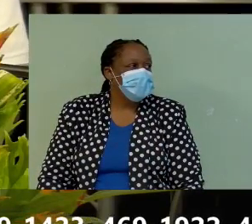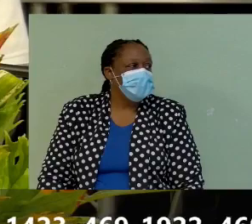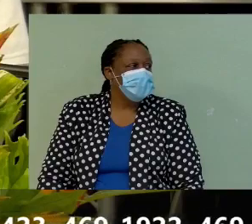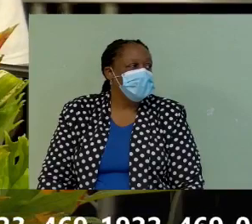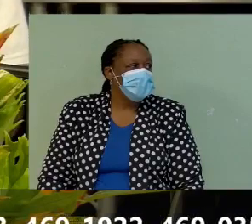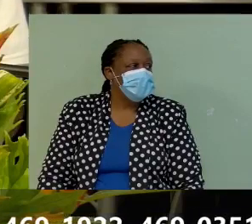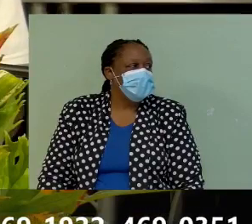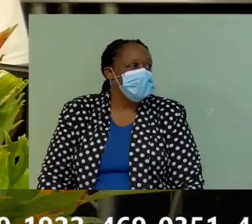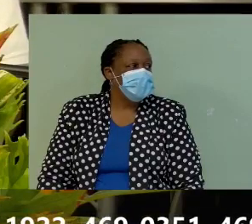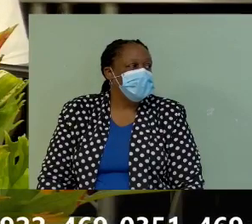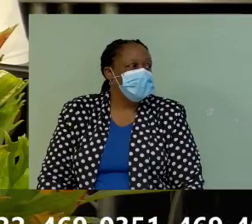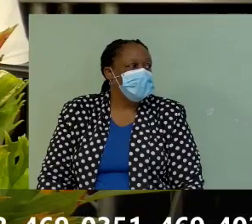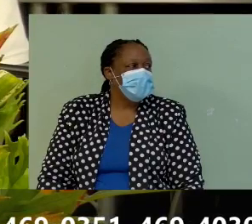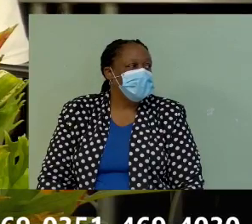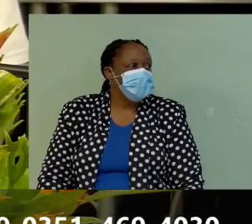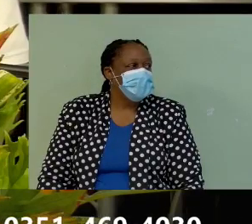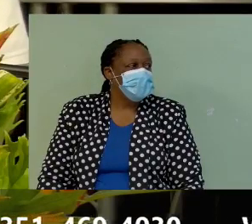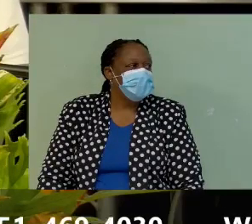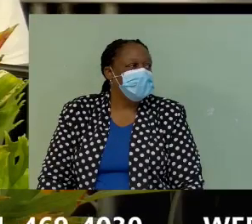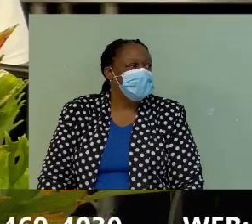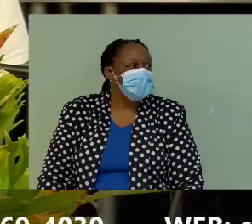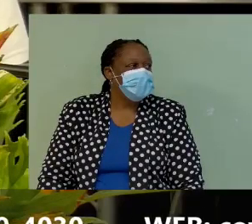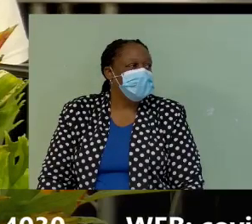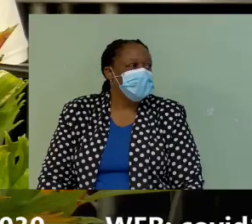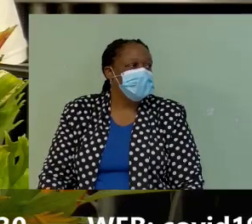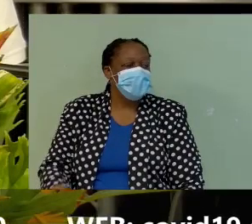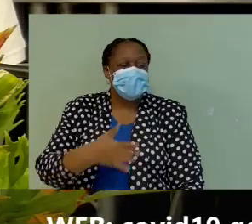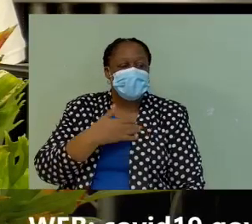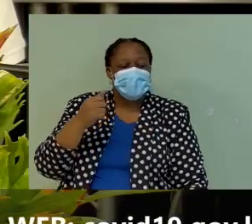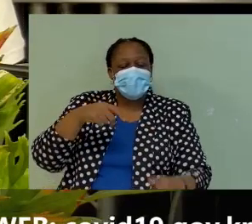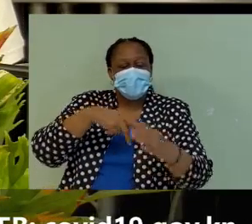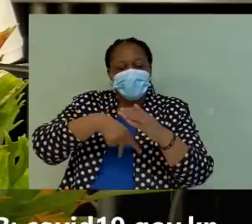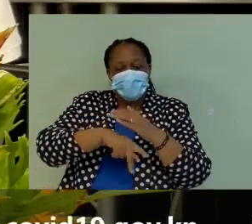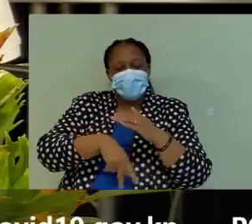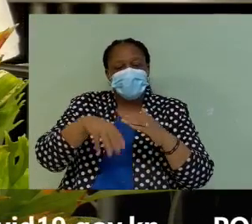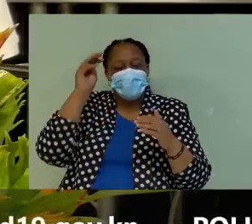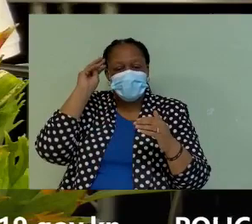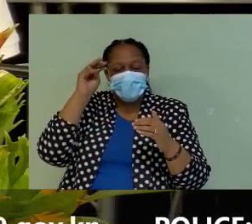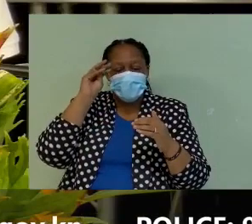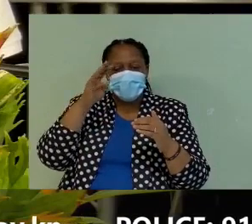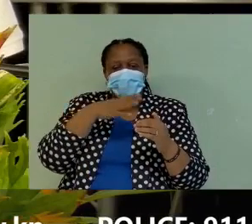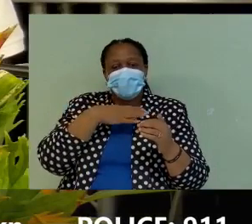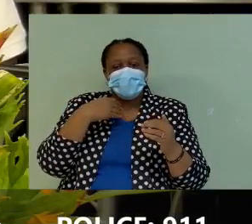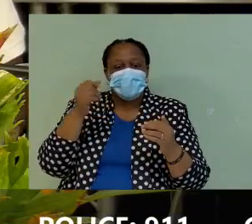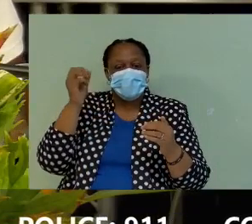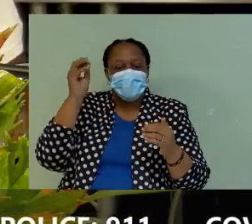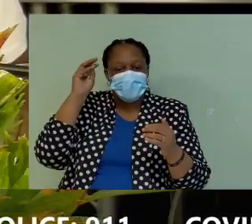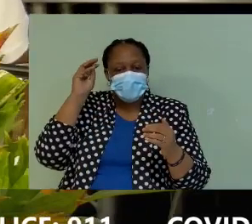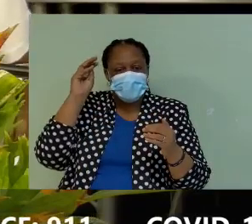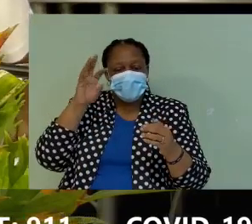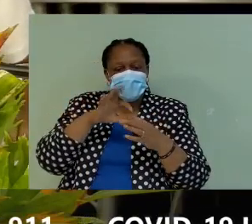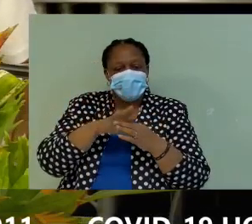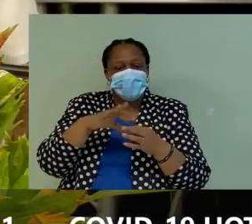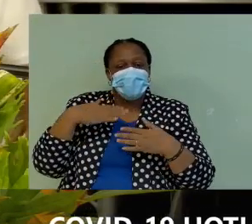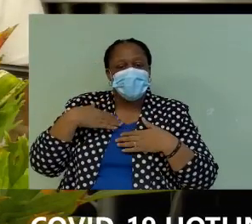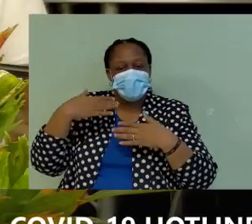for health, Ms. Wendy Phipps. Keep up the good work that you are doing for this wonderful